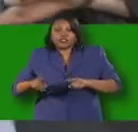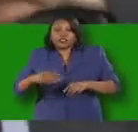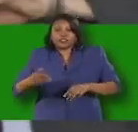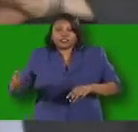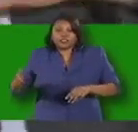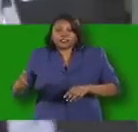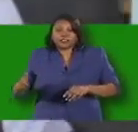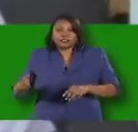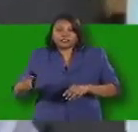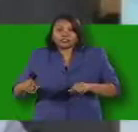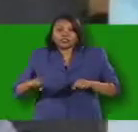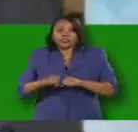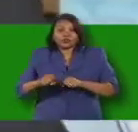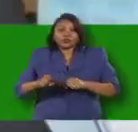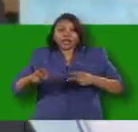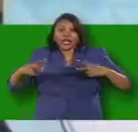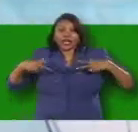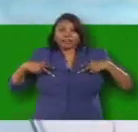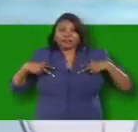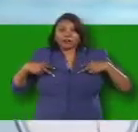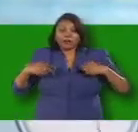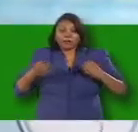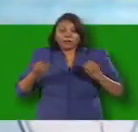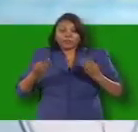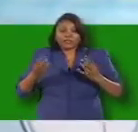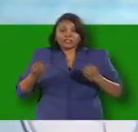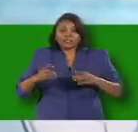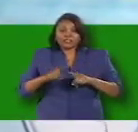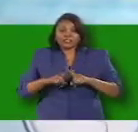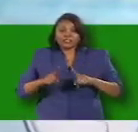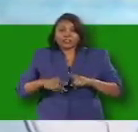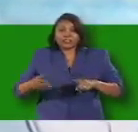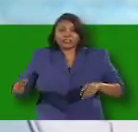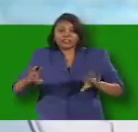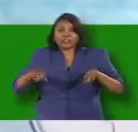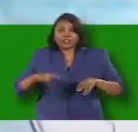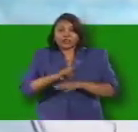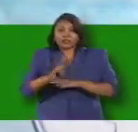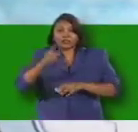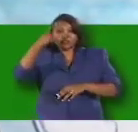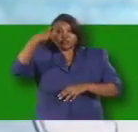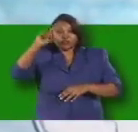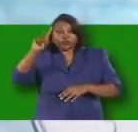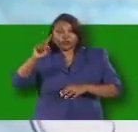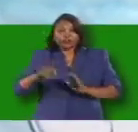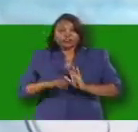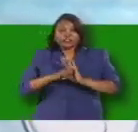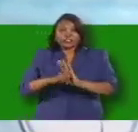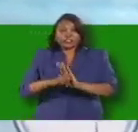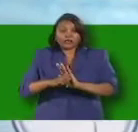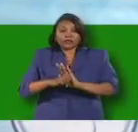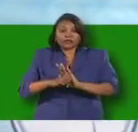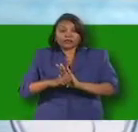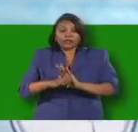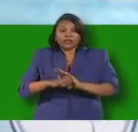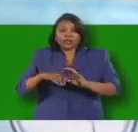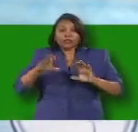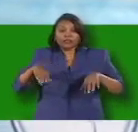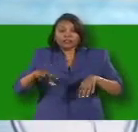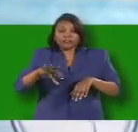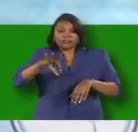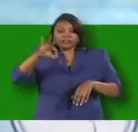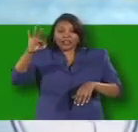neat things happening, we start getting into some really interesting applications. Surveillance, security,